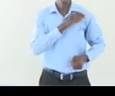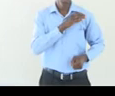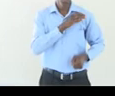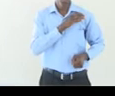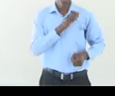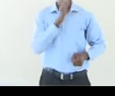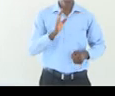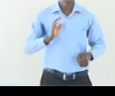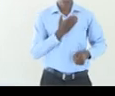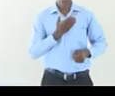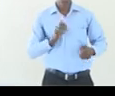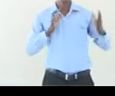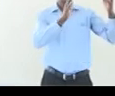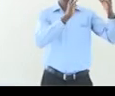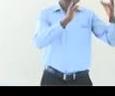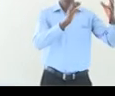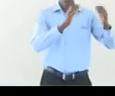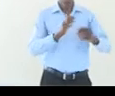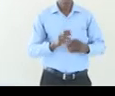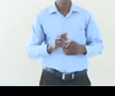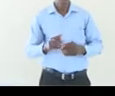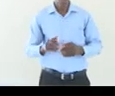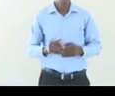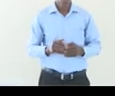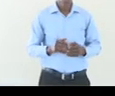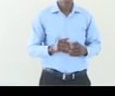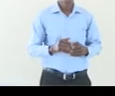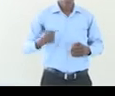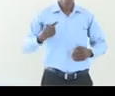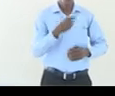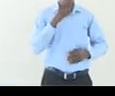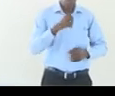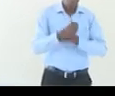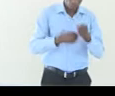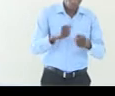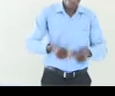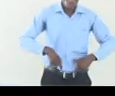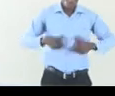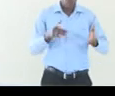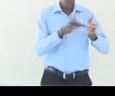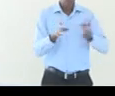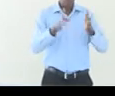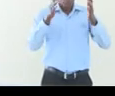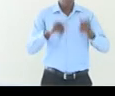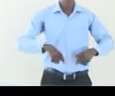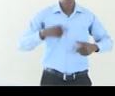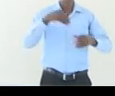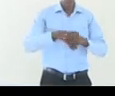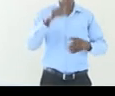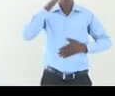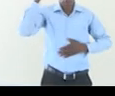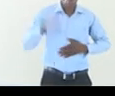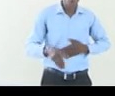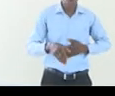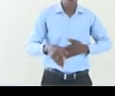We are struggling to live the Christian life in a rotten, corrupt, indisciplined, unjust society.